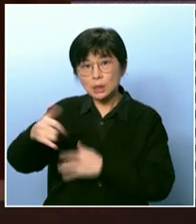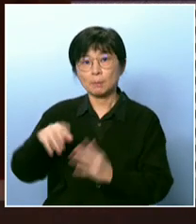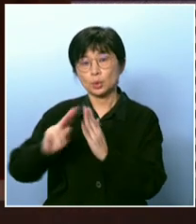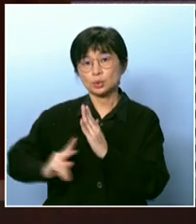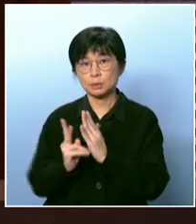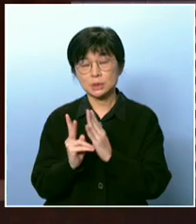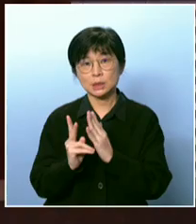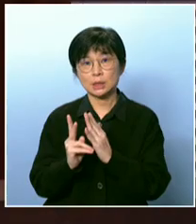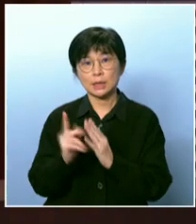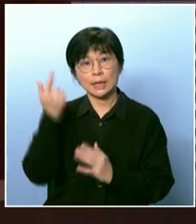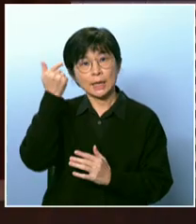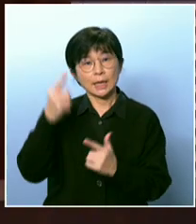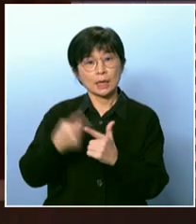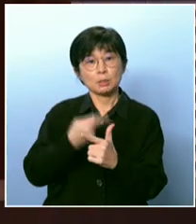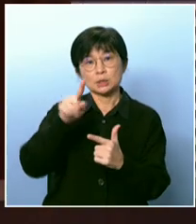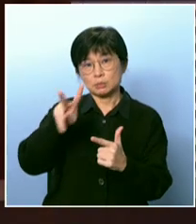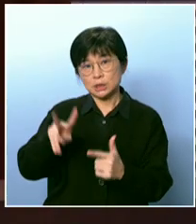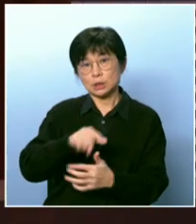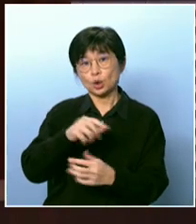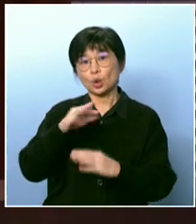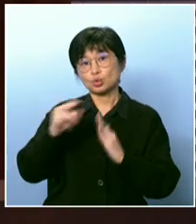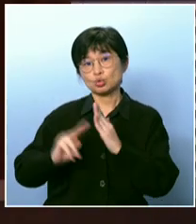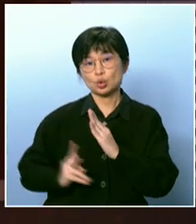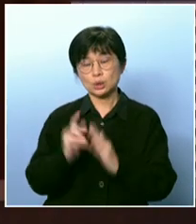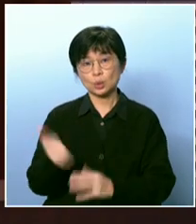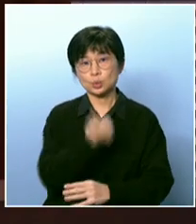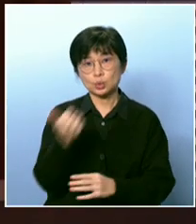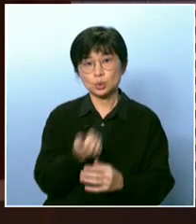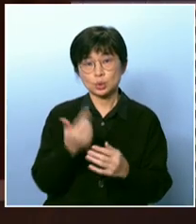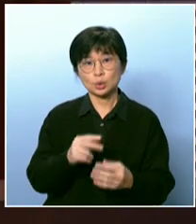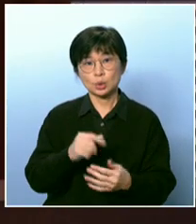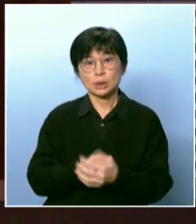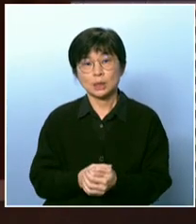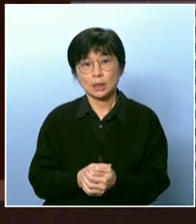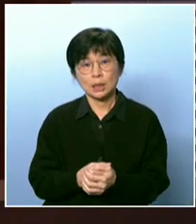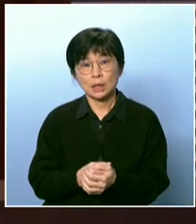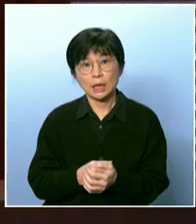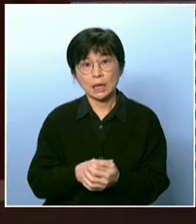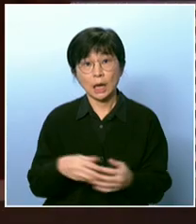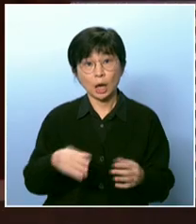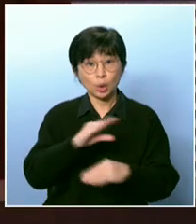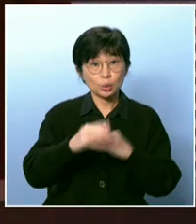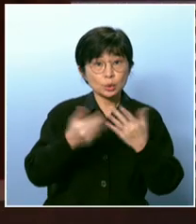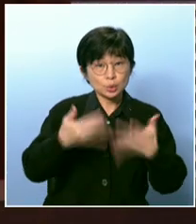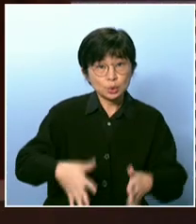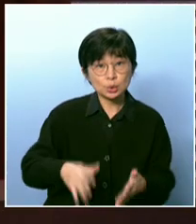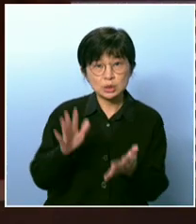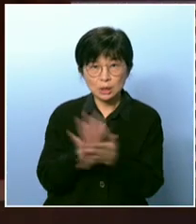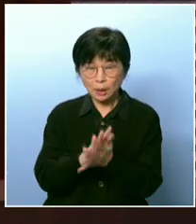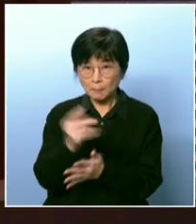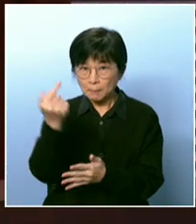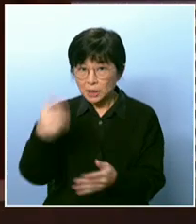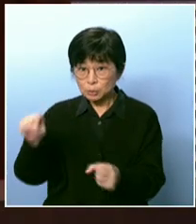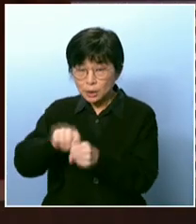Once the works are completed, we will have operators start their fitting out works. We hope that